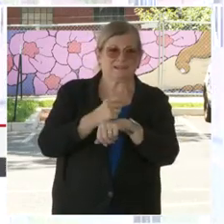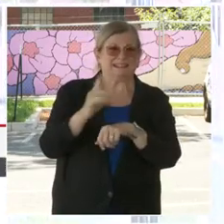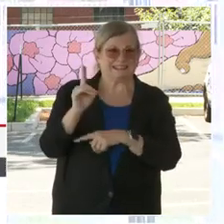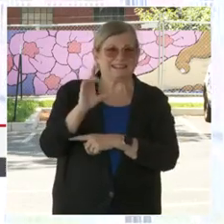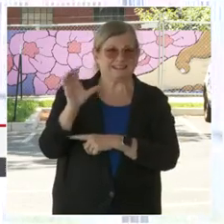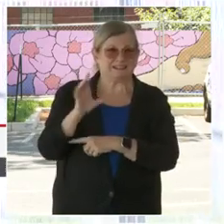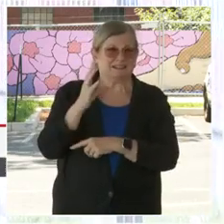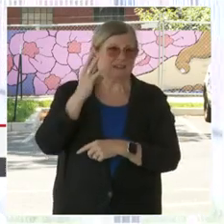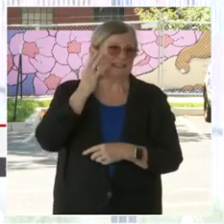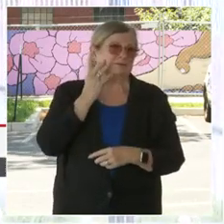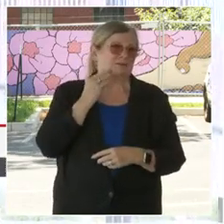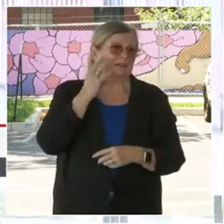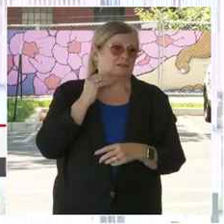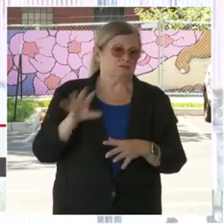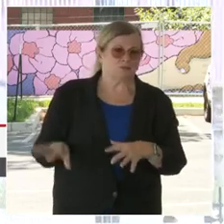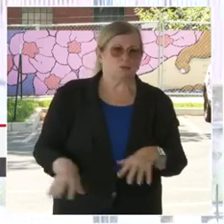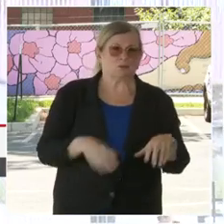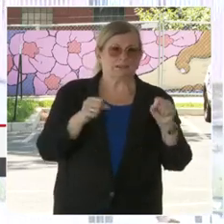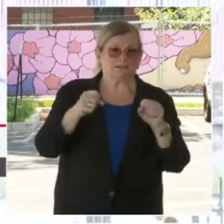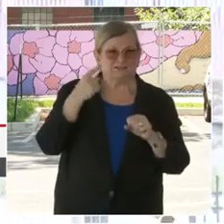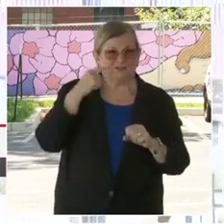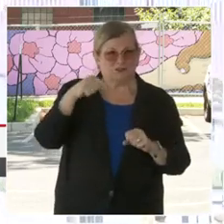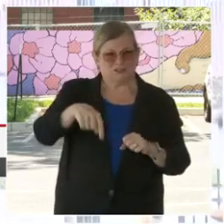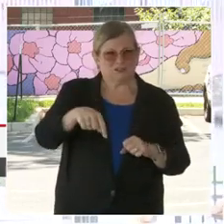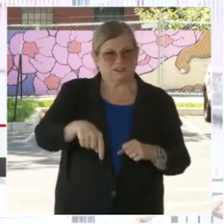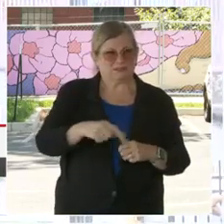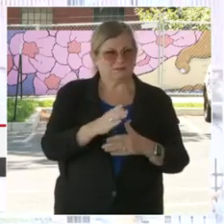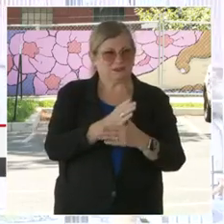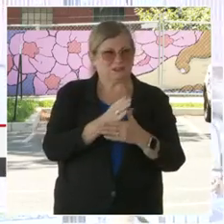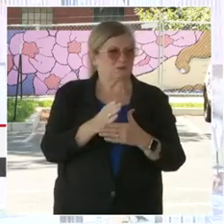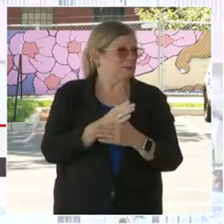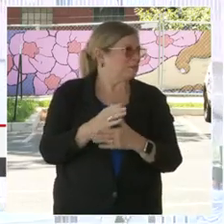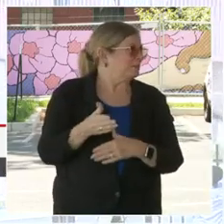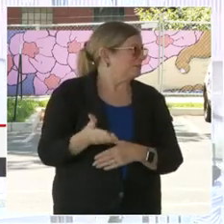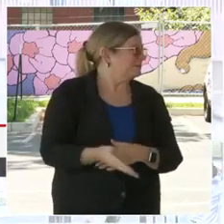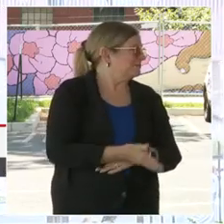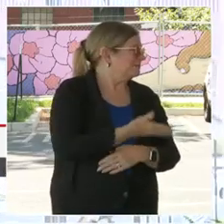for the interim retail village. LeGreg.